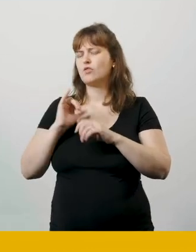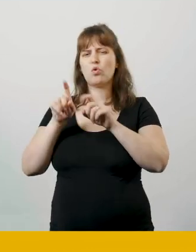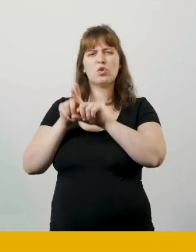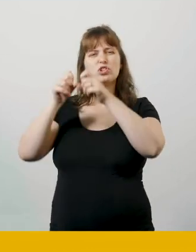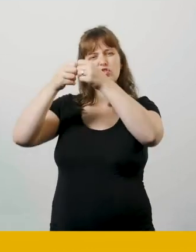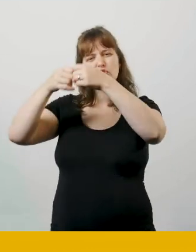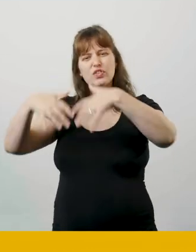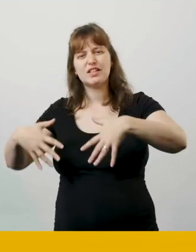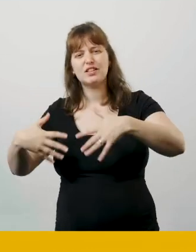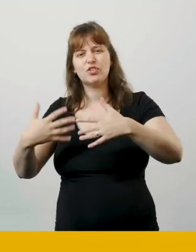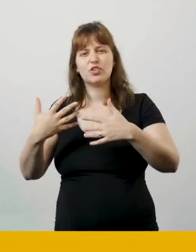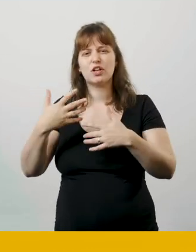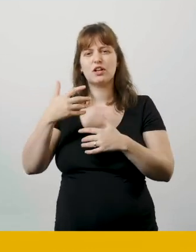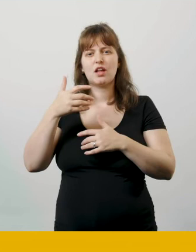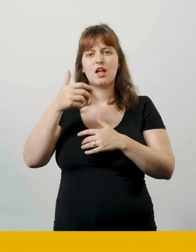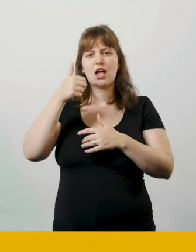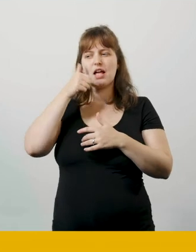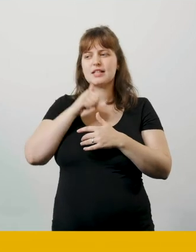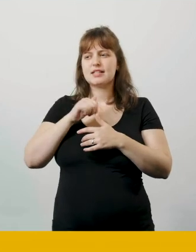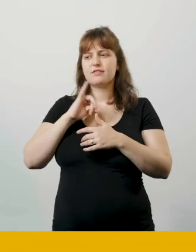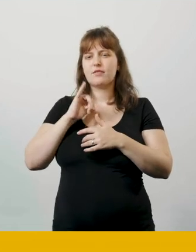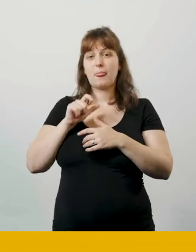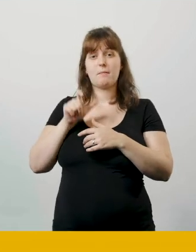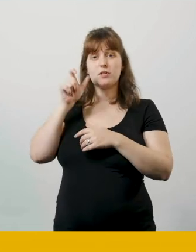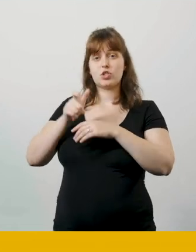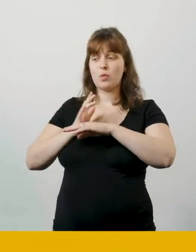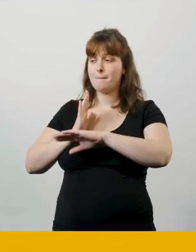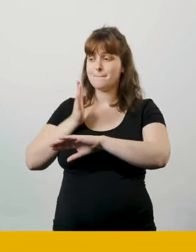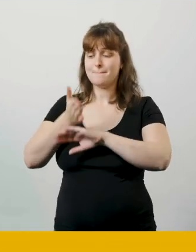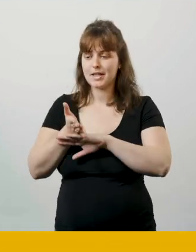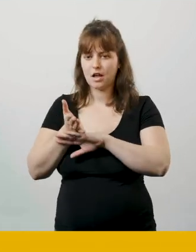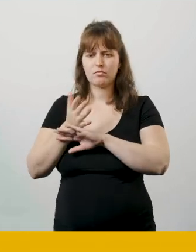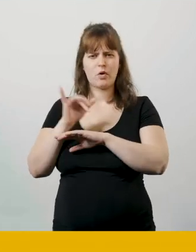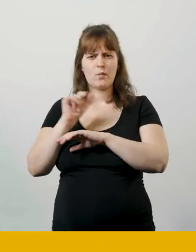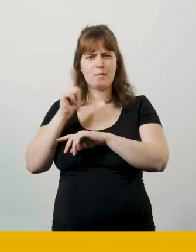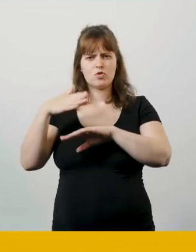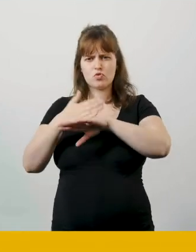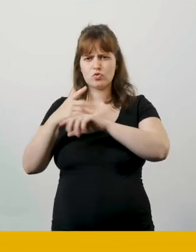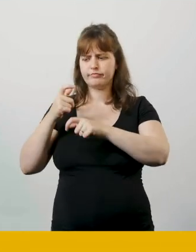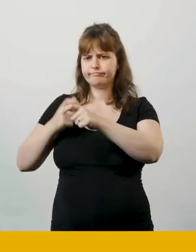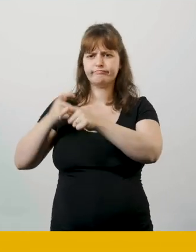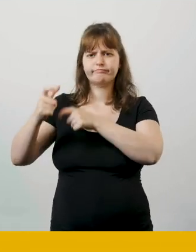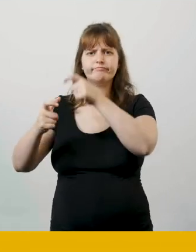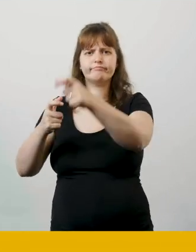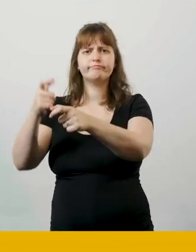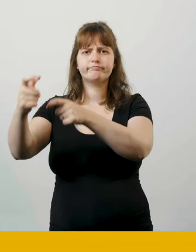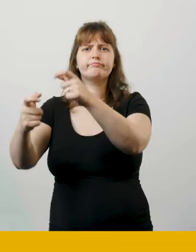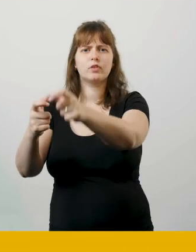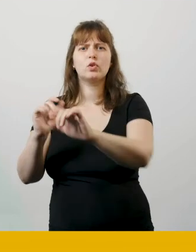the sequence of the actions that the person needs to do when gets inside a